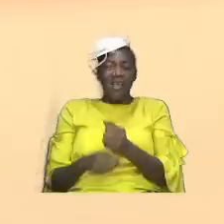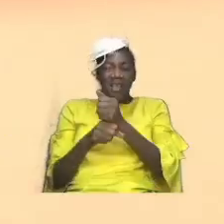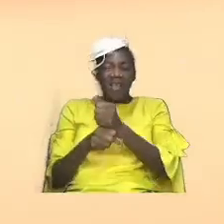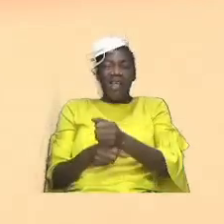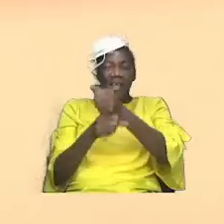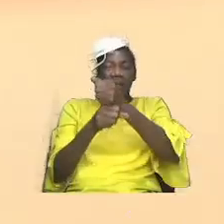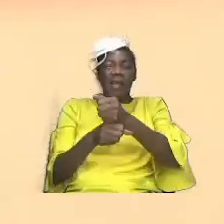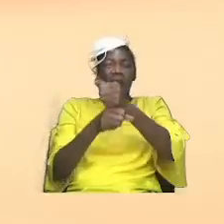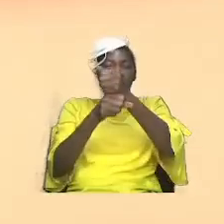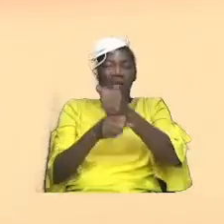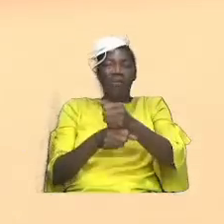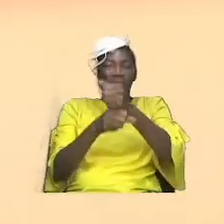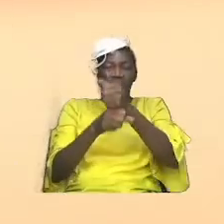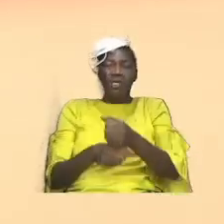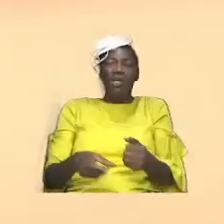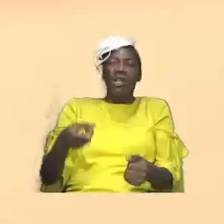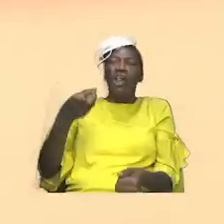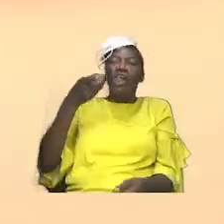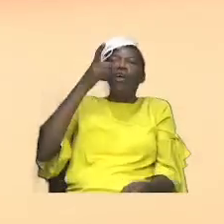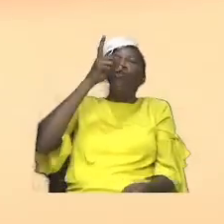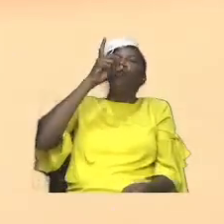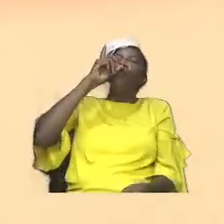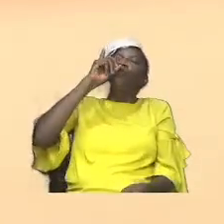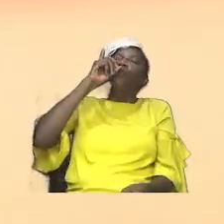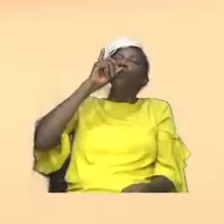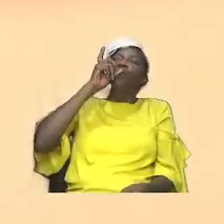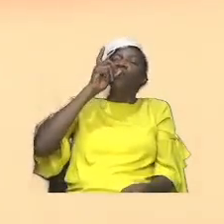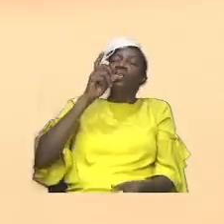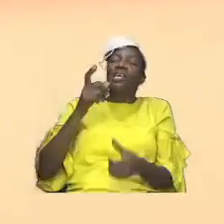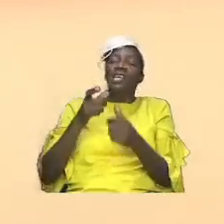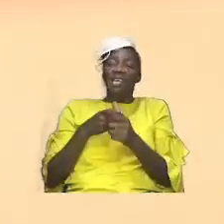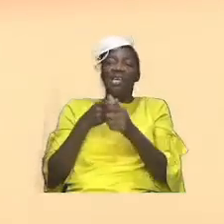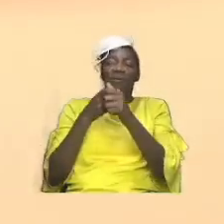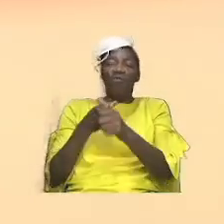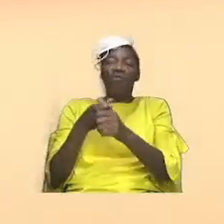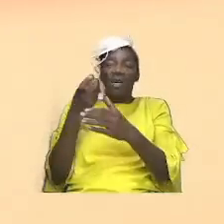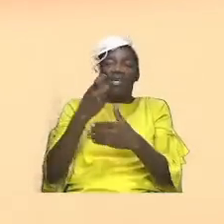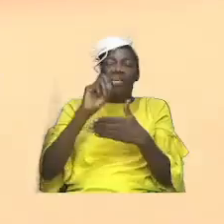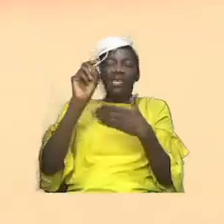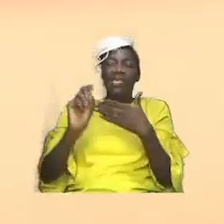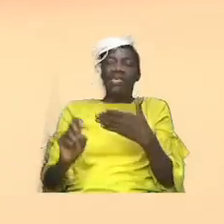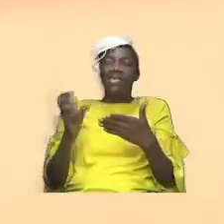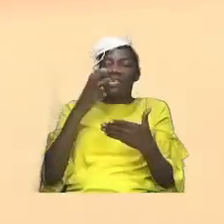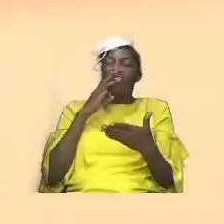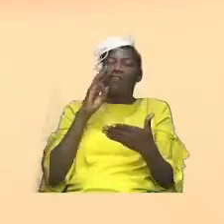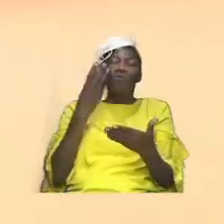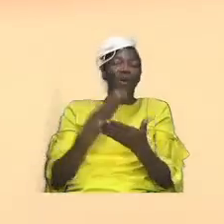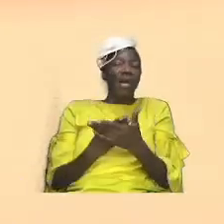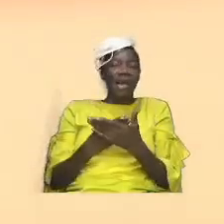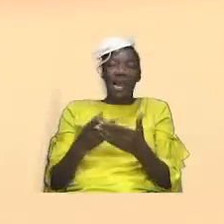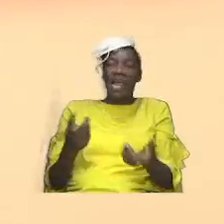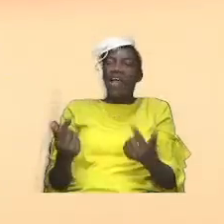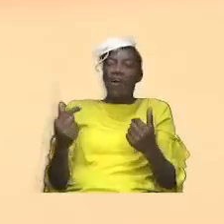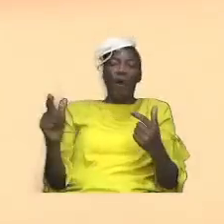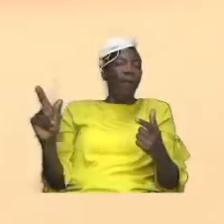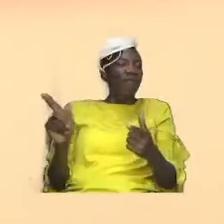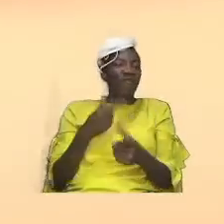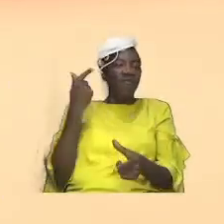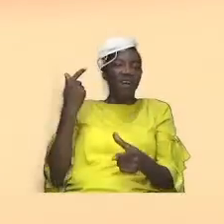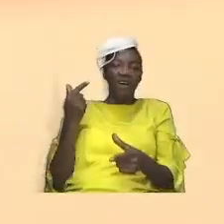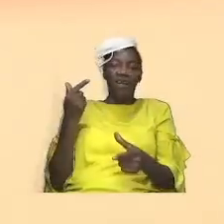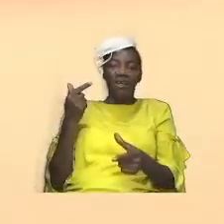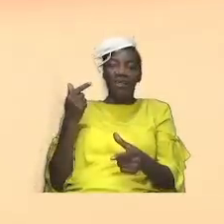And though he ran, and though he did well, And though he came first, he